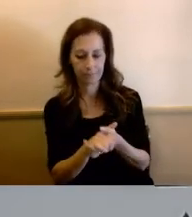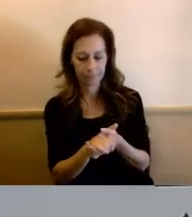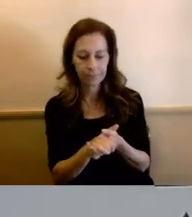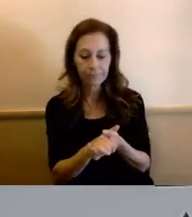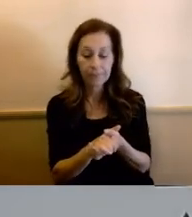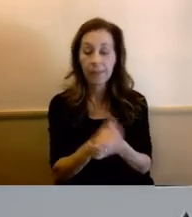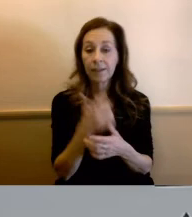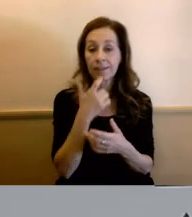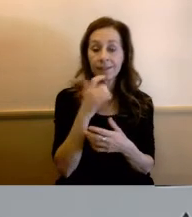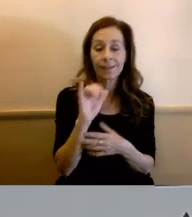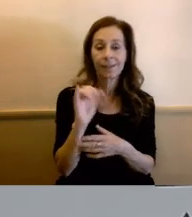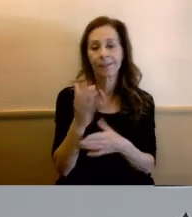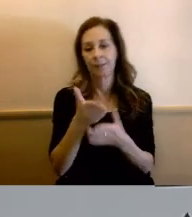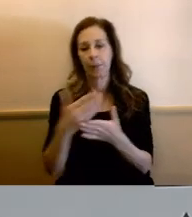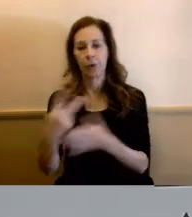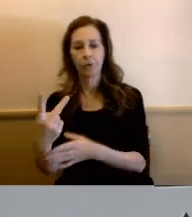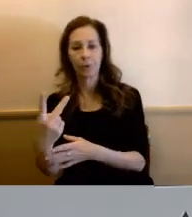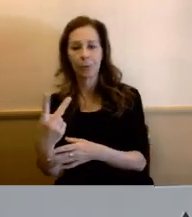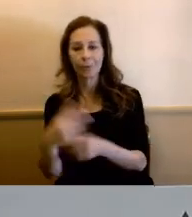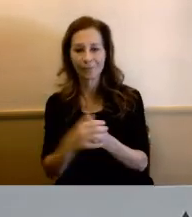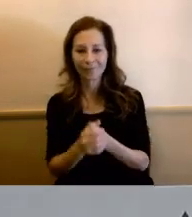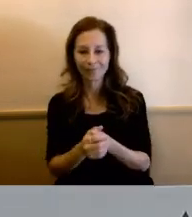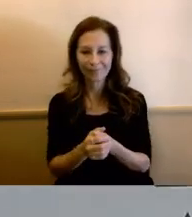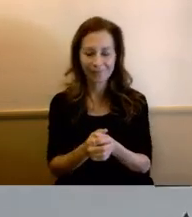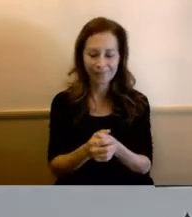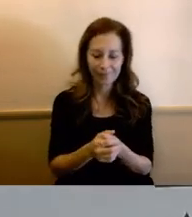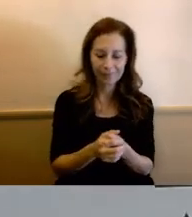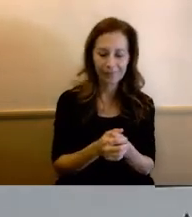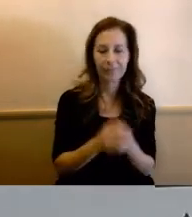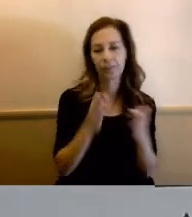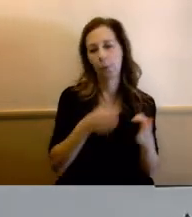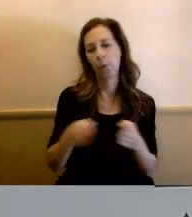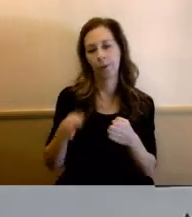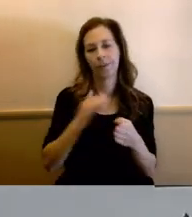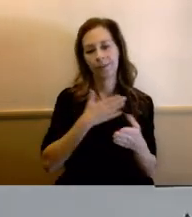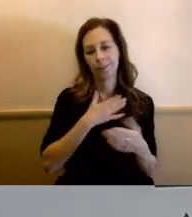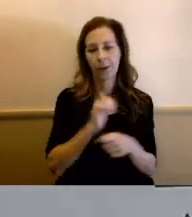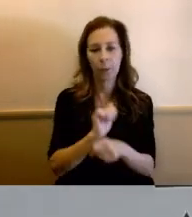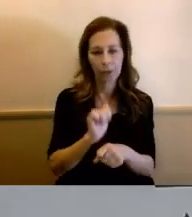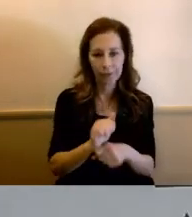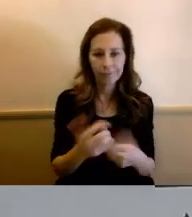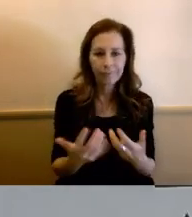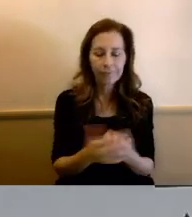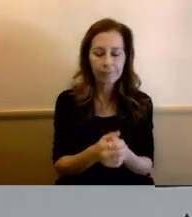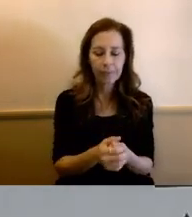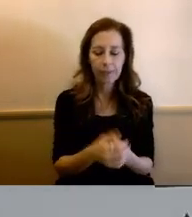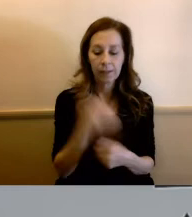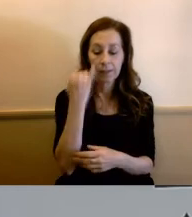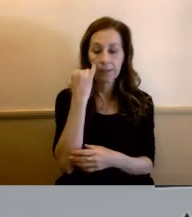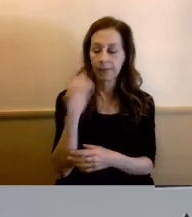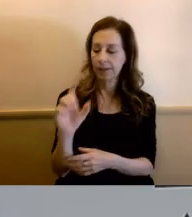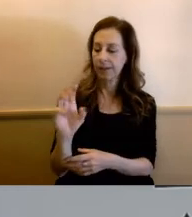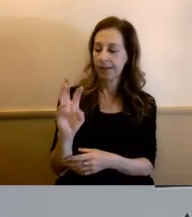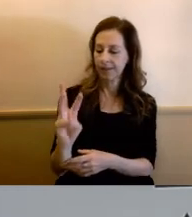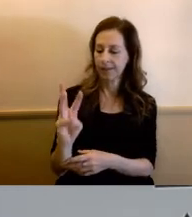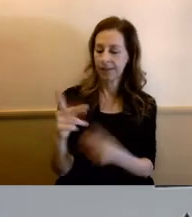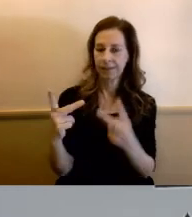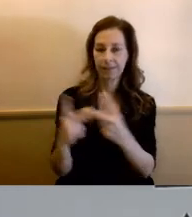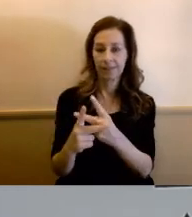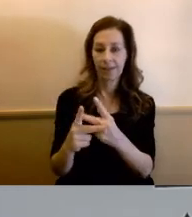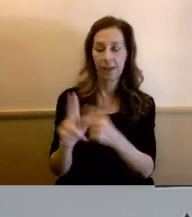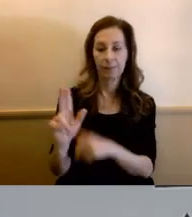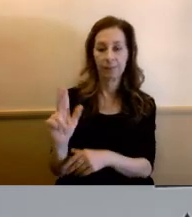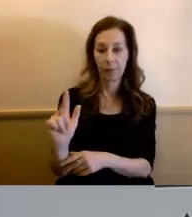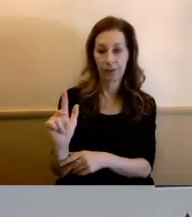2, just to organize my work. So I'm going to say 6 times 23